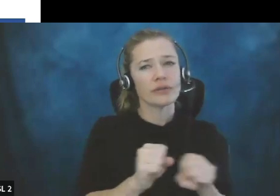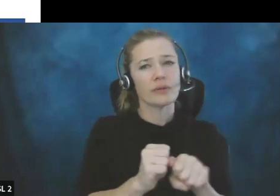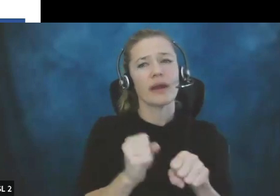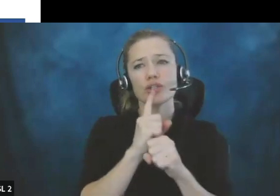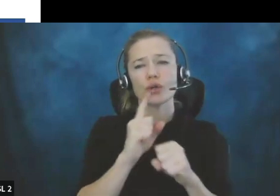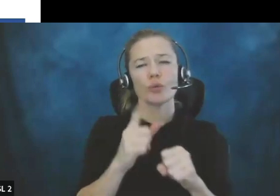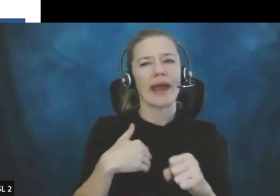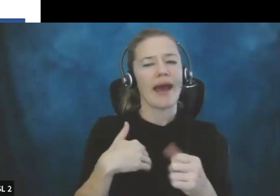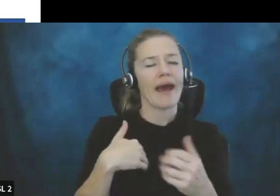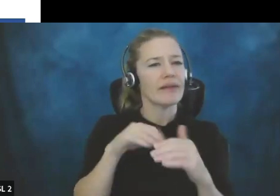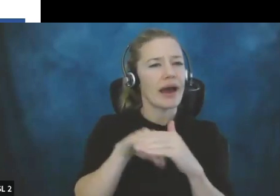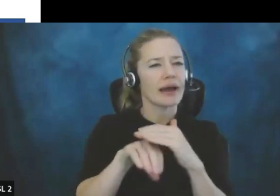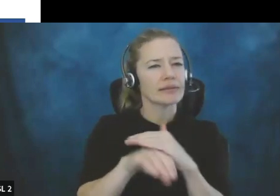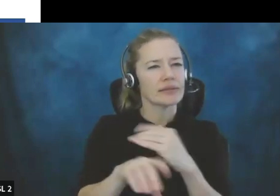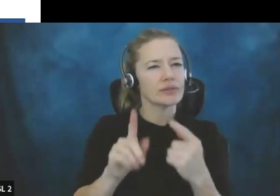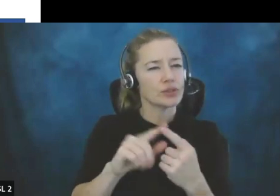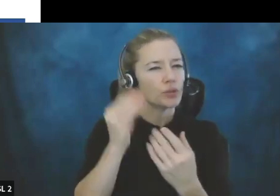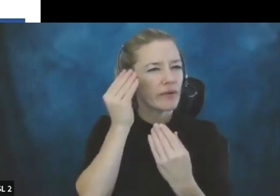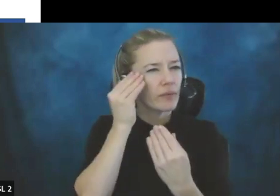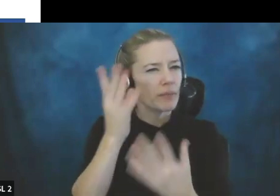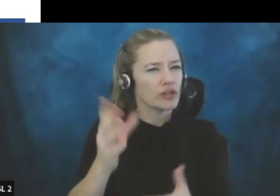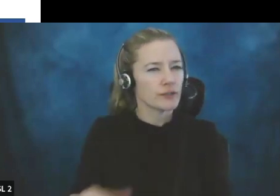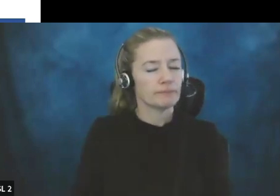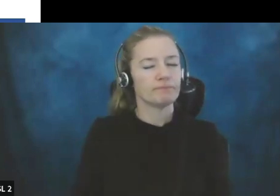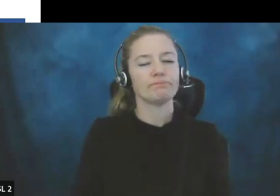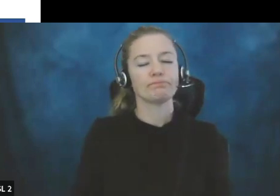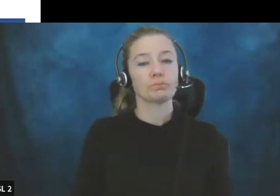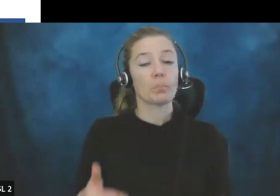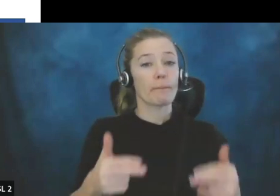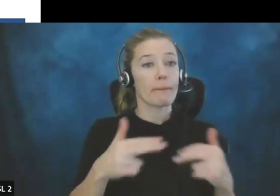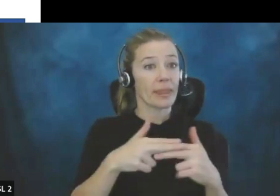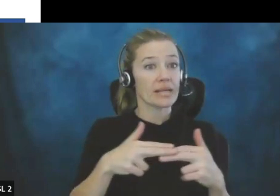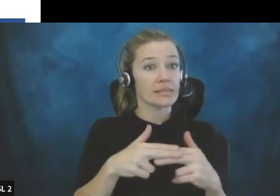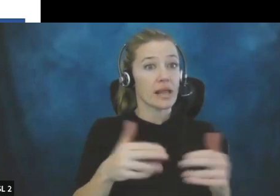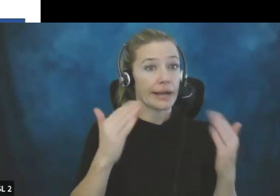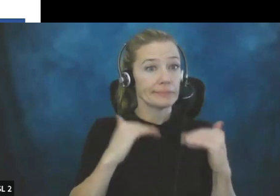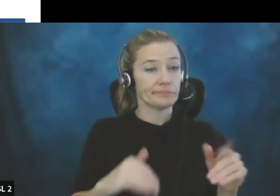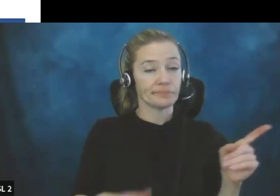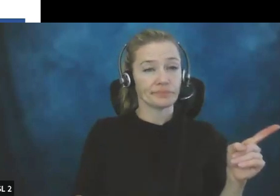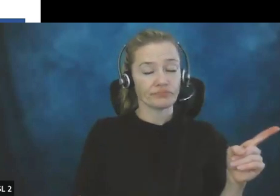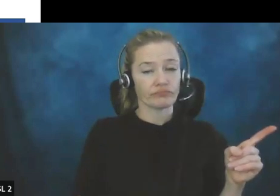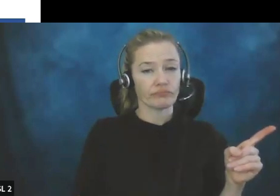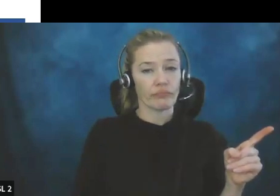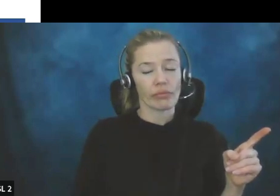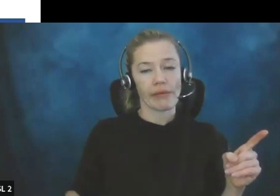streamlining and promoting access to information. And I'm going to go to the next slide here.